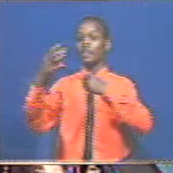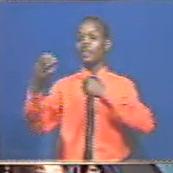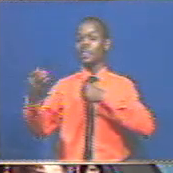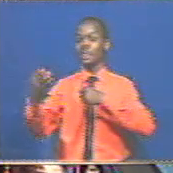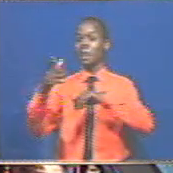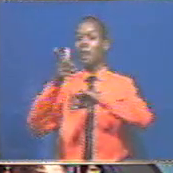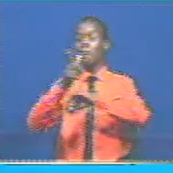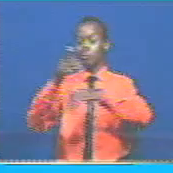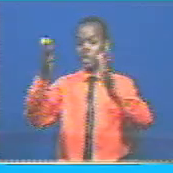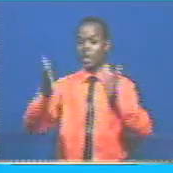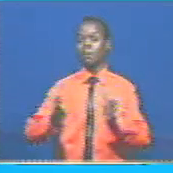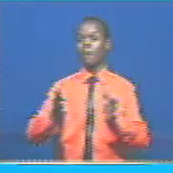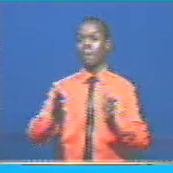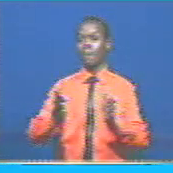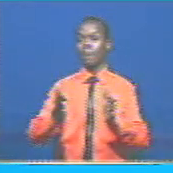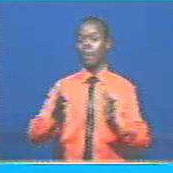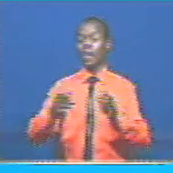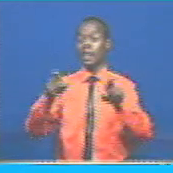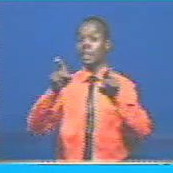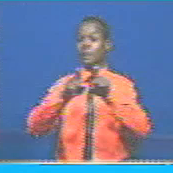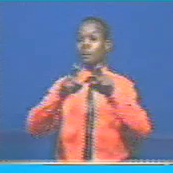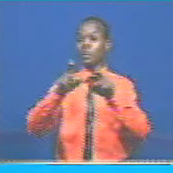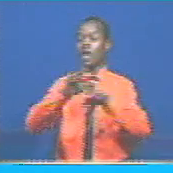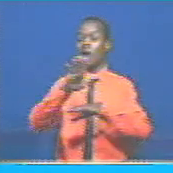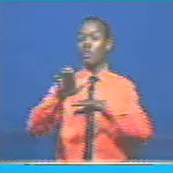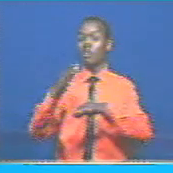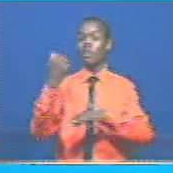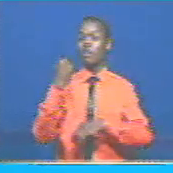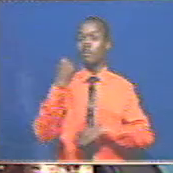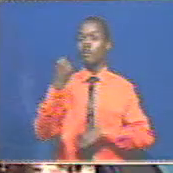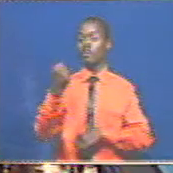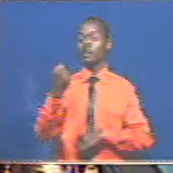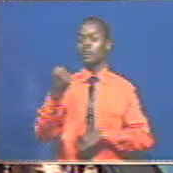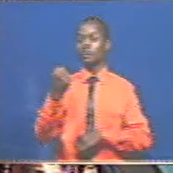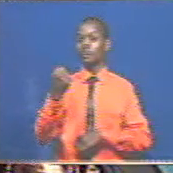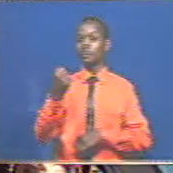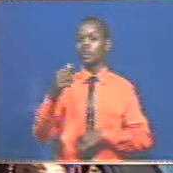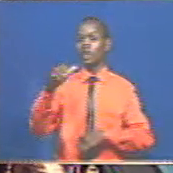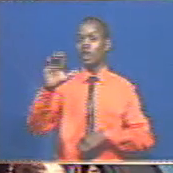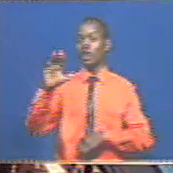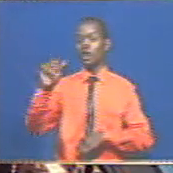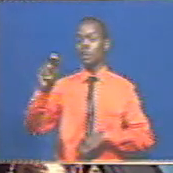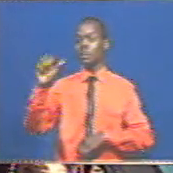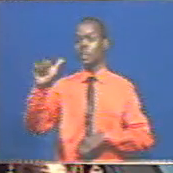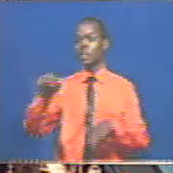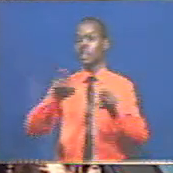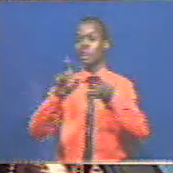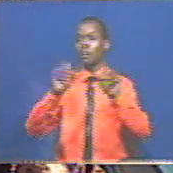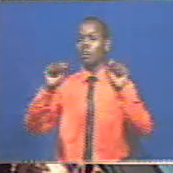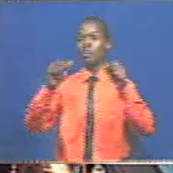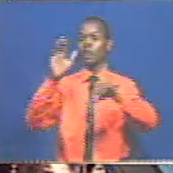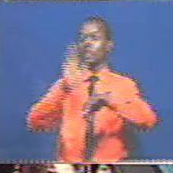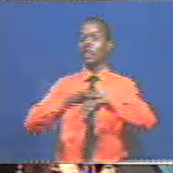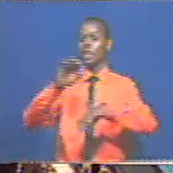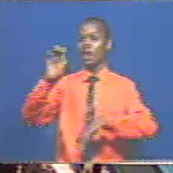so an academia around 531 Academy and we all have the Expo 19 expo